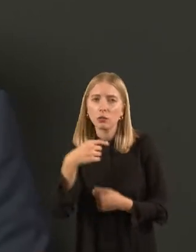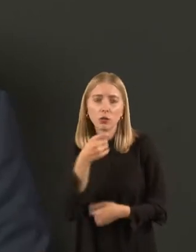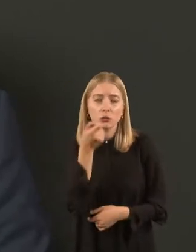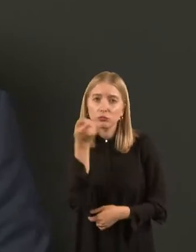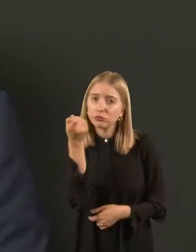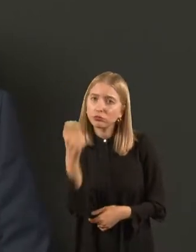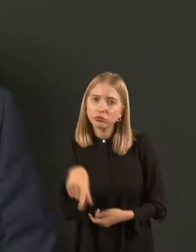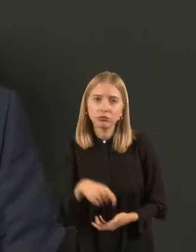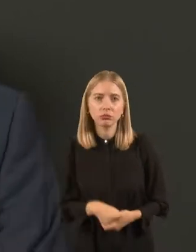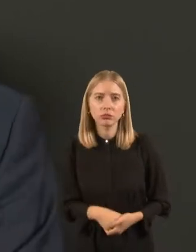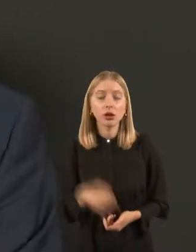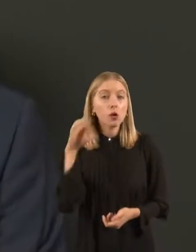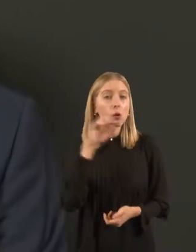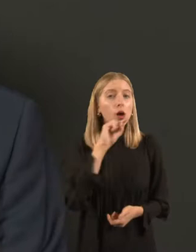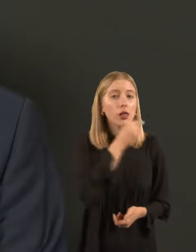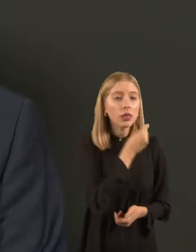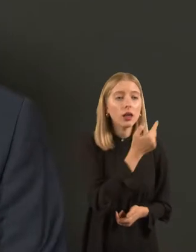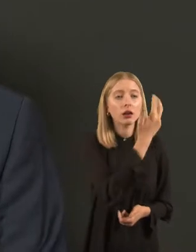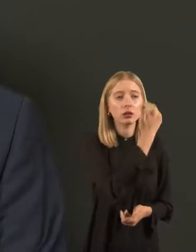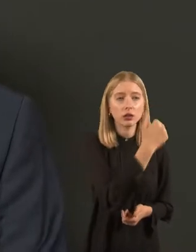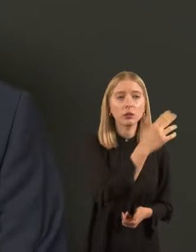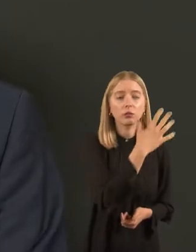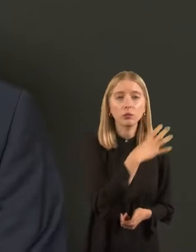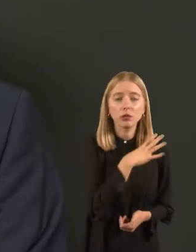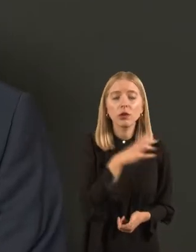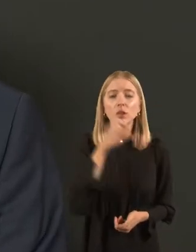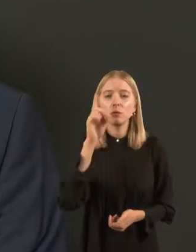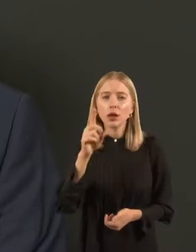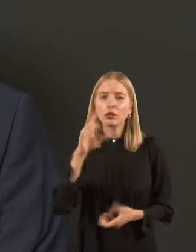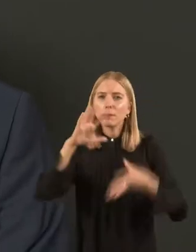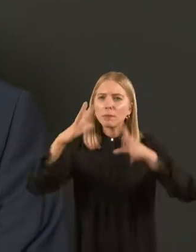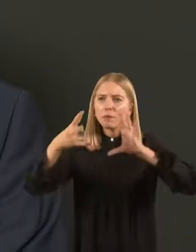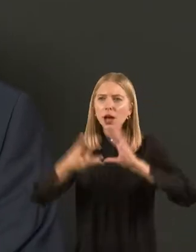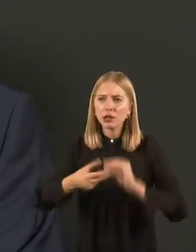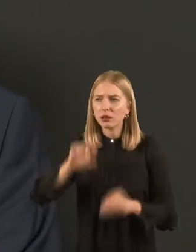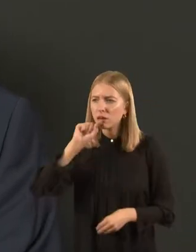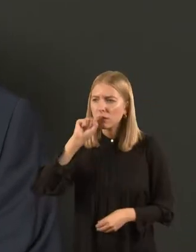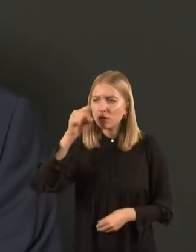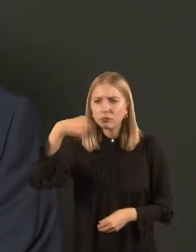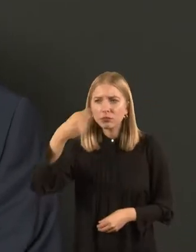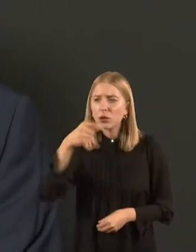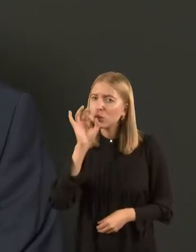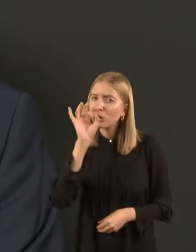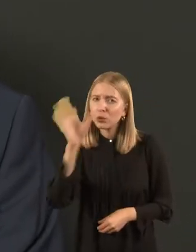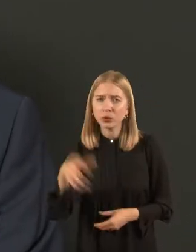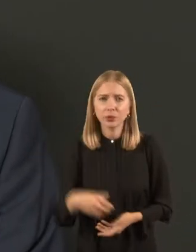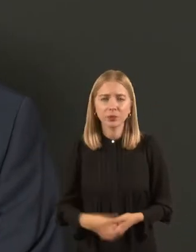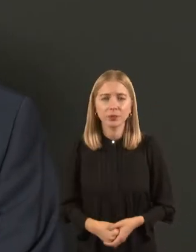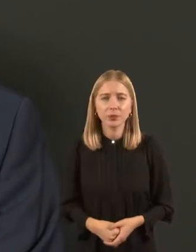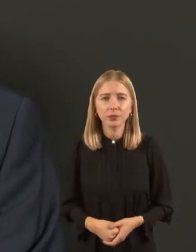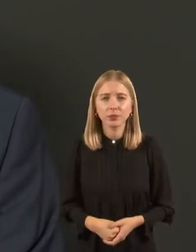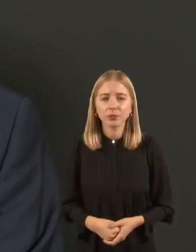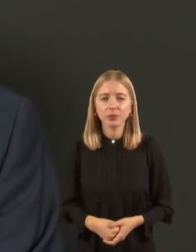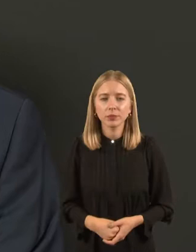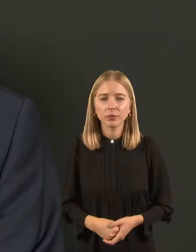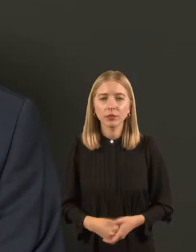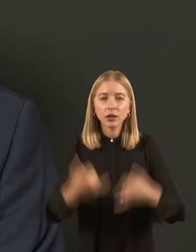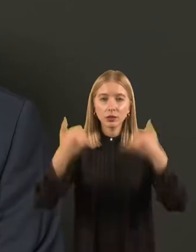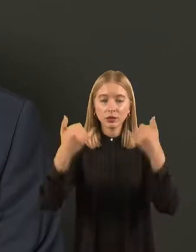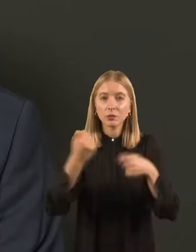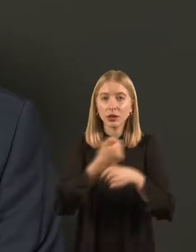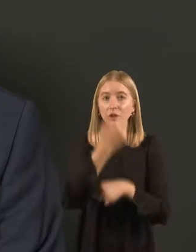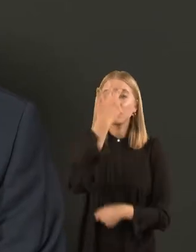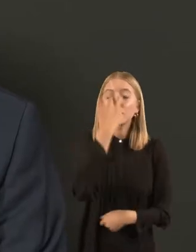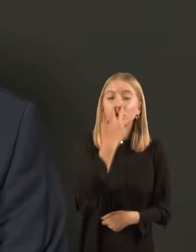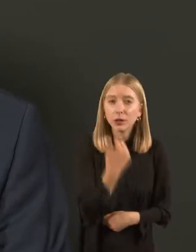2 years ago, these topics were not discussed at all. We discussed energy, but not these issues. So now we